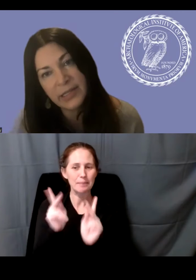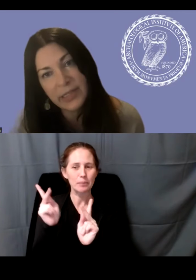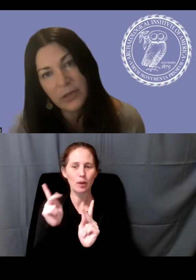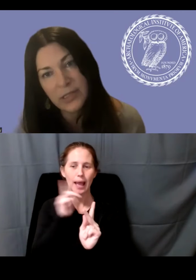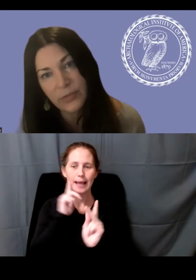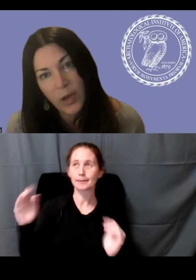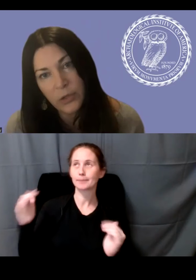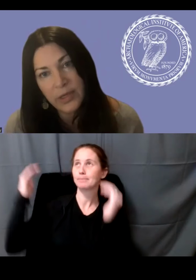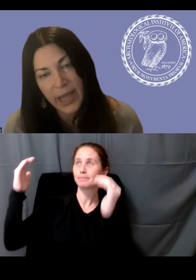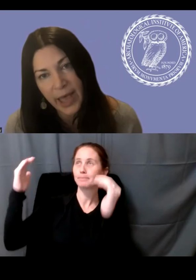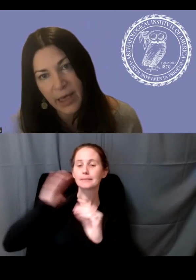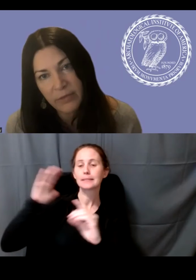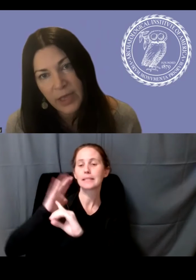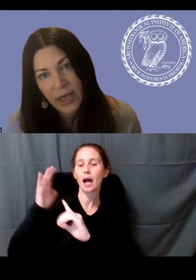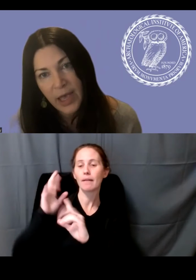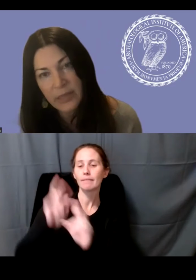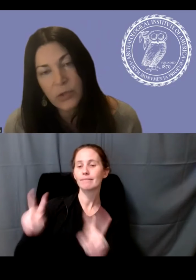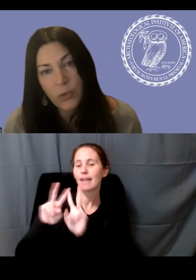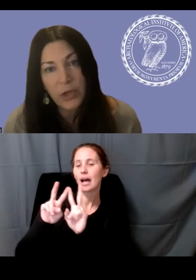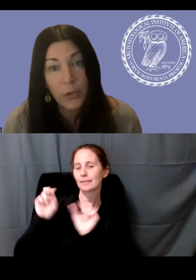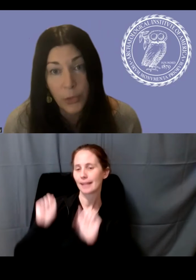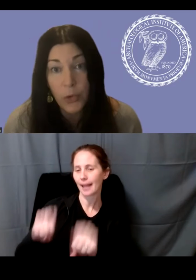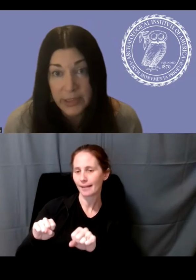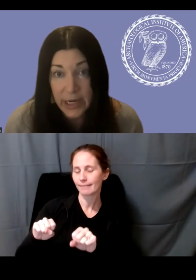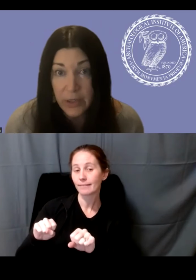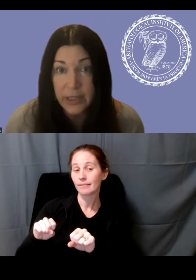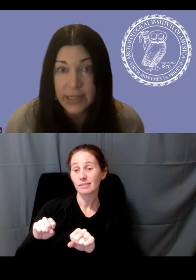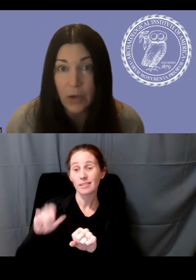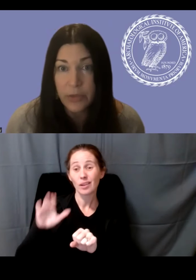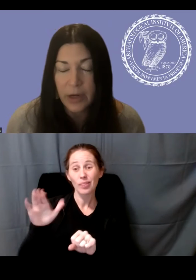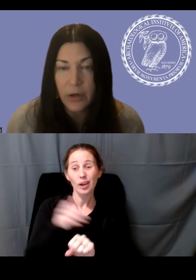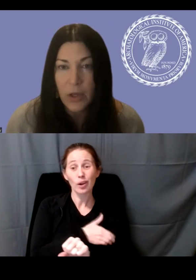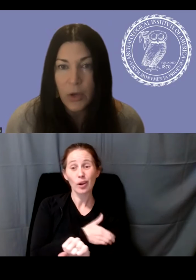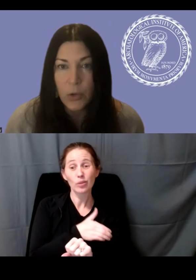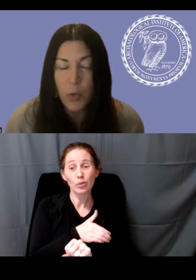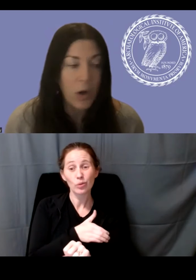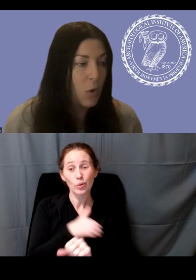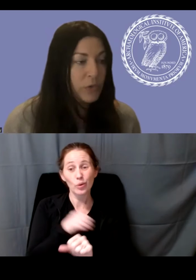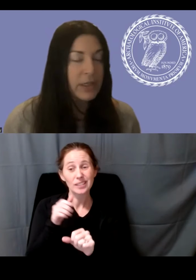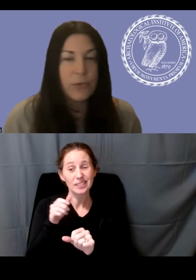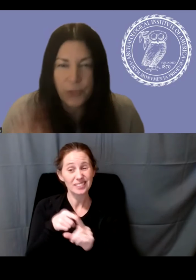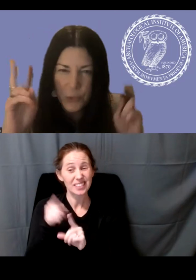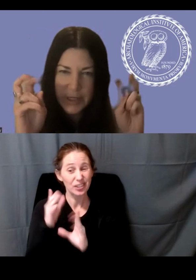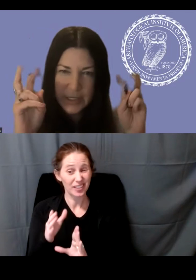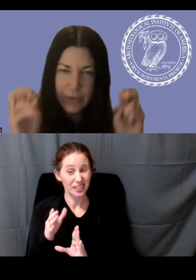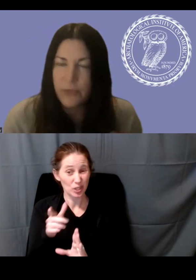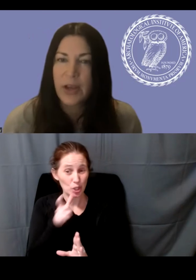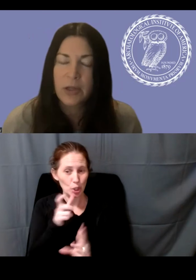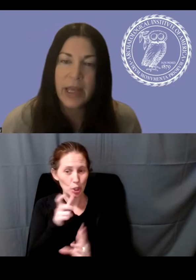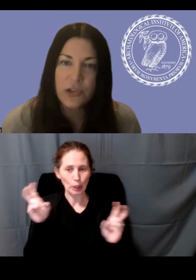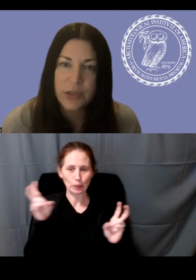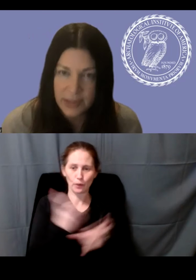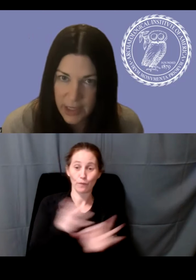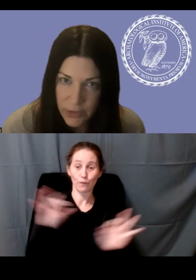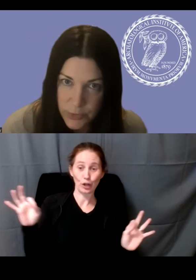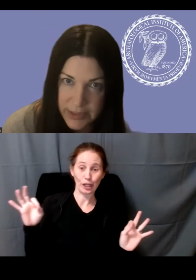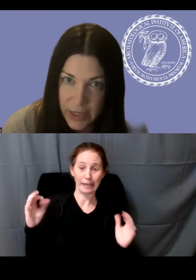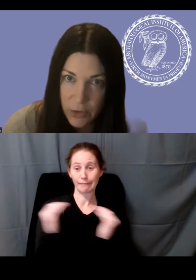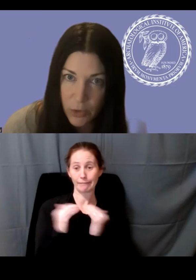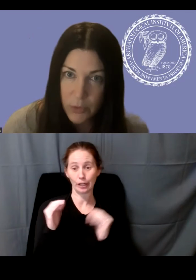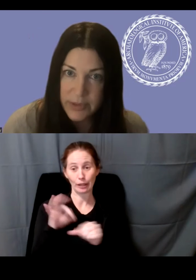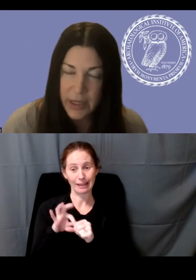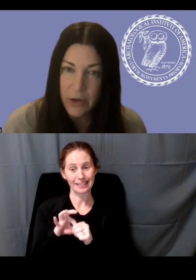highest ideals of what you can have. And so there are authoritarians out there who are holding free and fair elections, and I